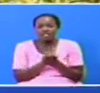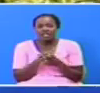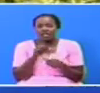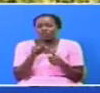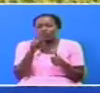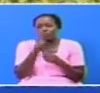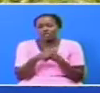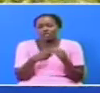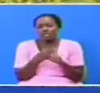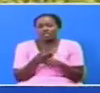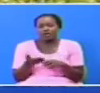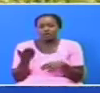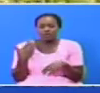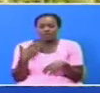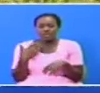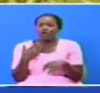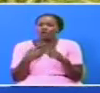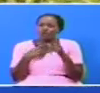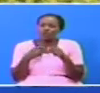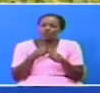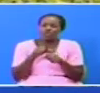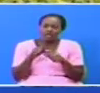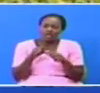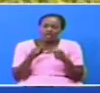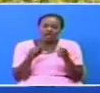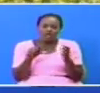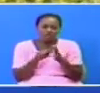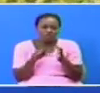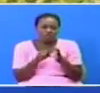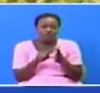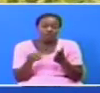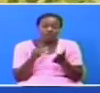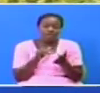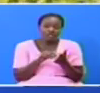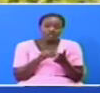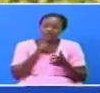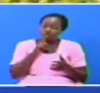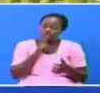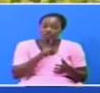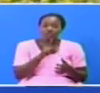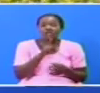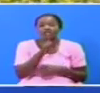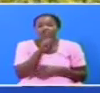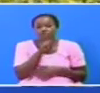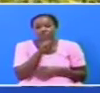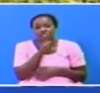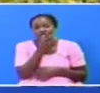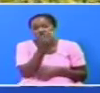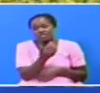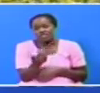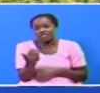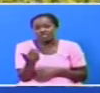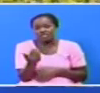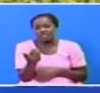1 year ago we didn't address this matter again, and we summoned the fathers of the to the children